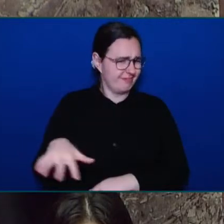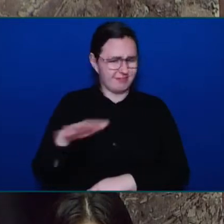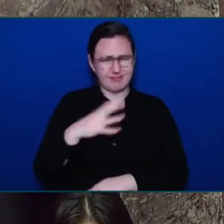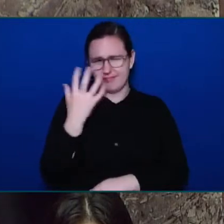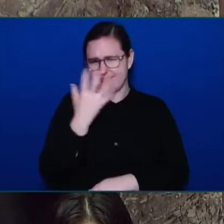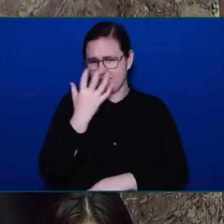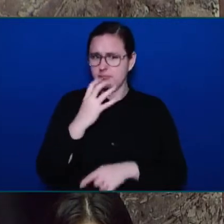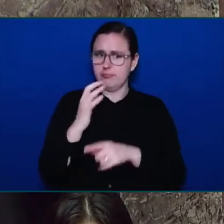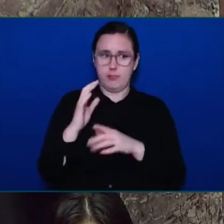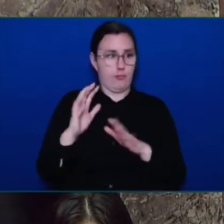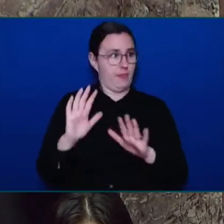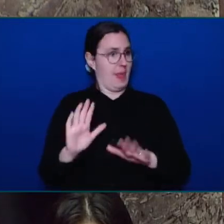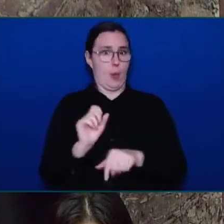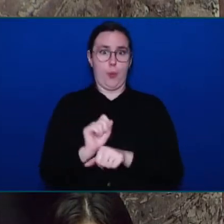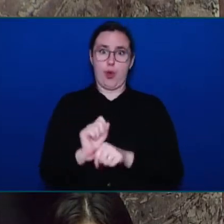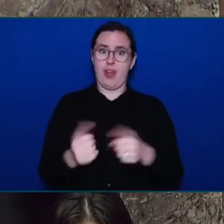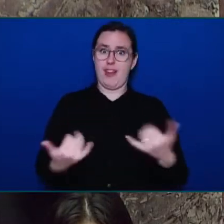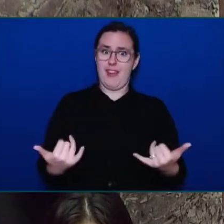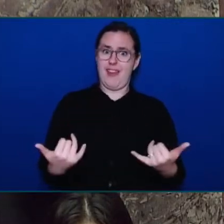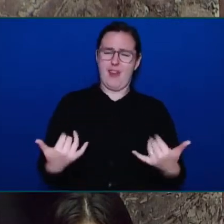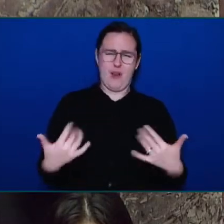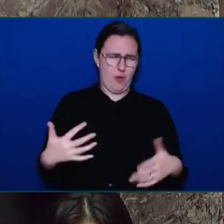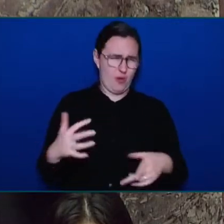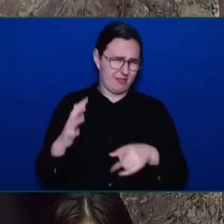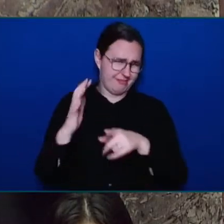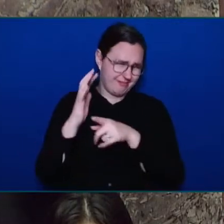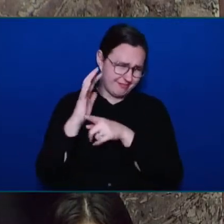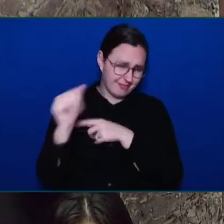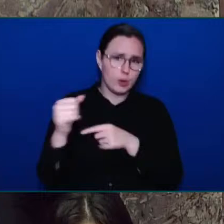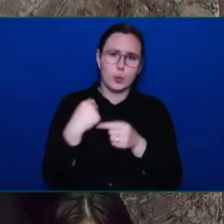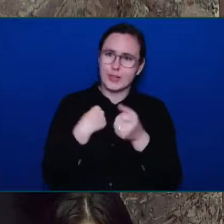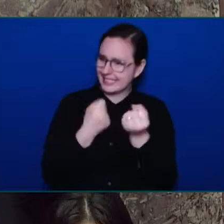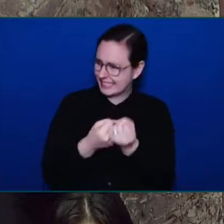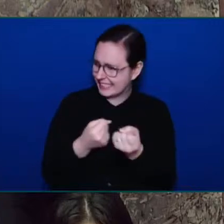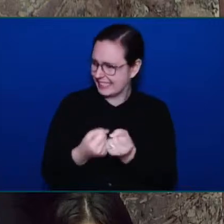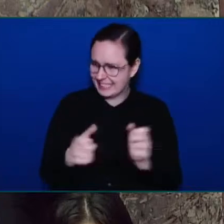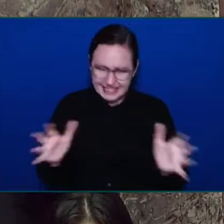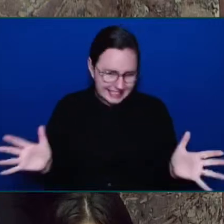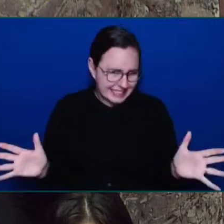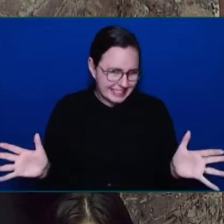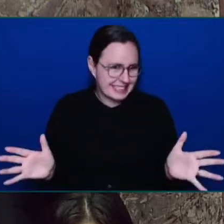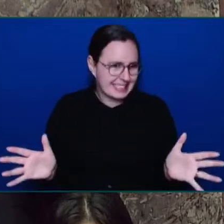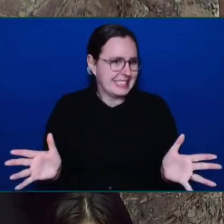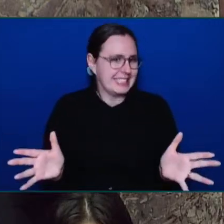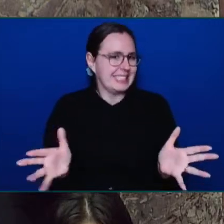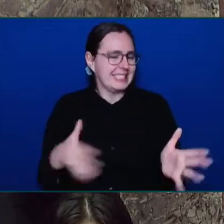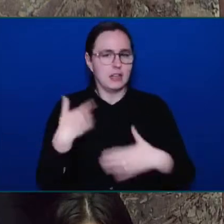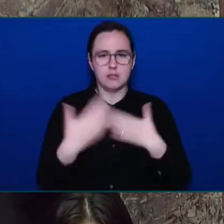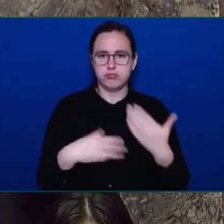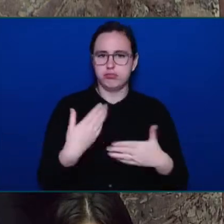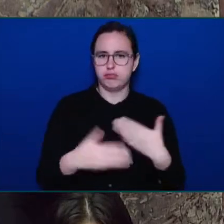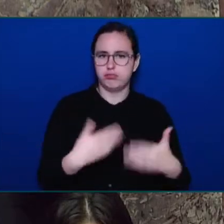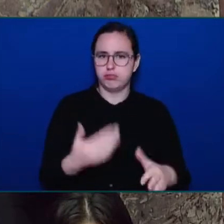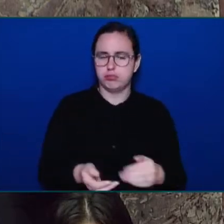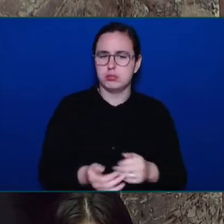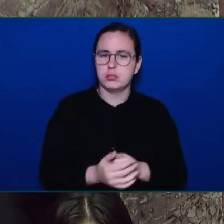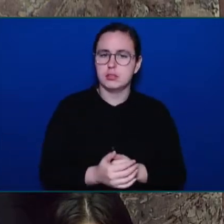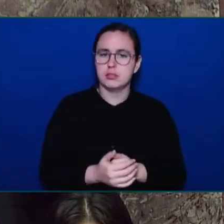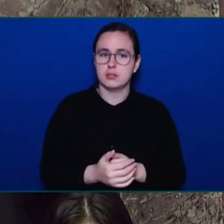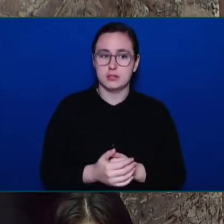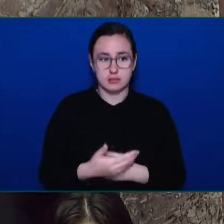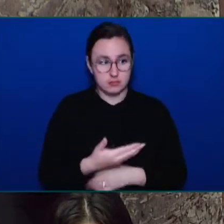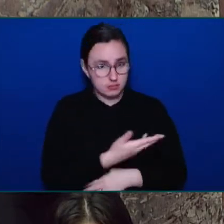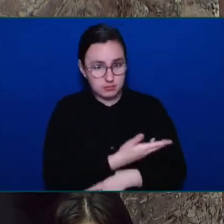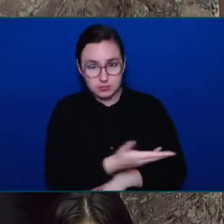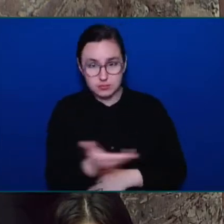to support them. And, Honourable Speaker, and I say this to everybody in the House, we are also standing up the largest